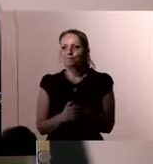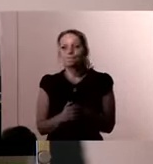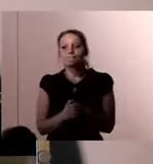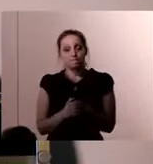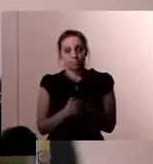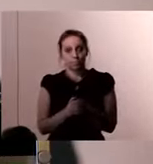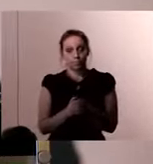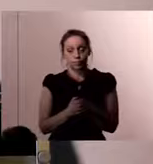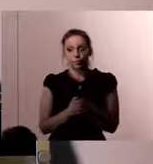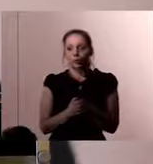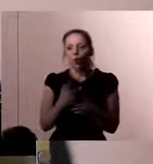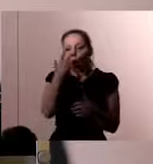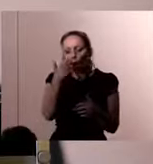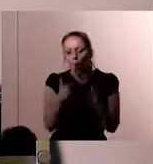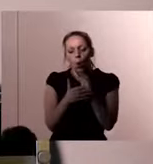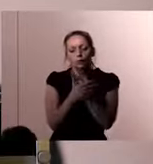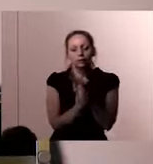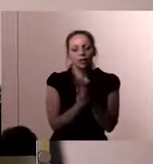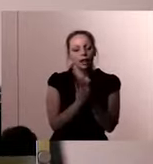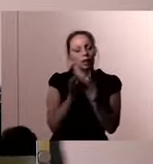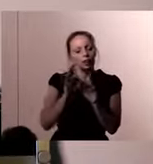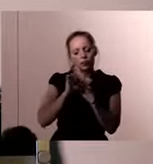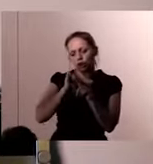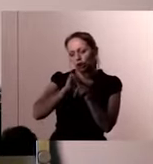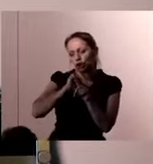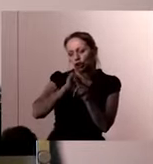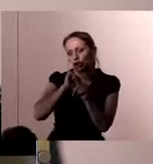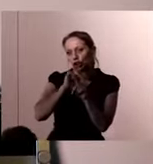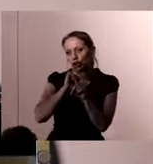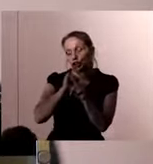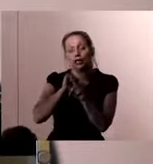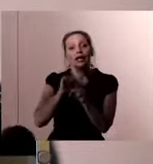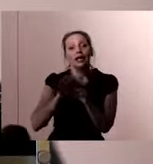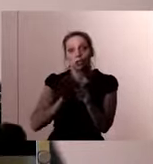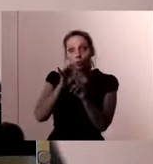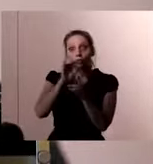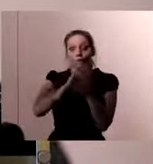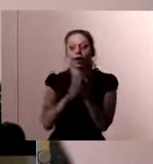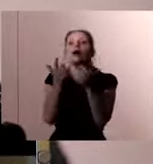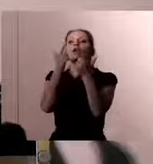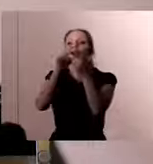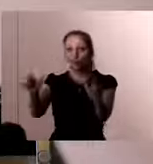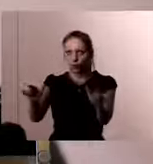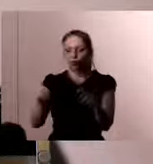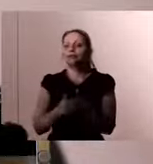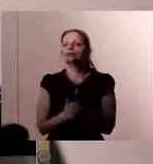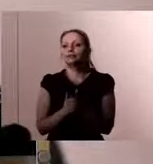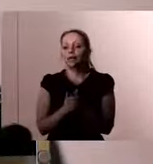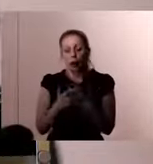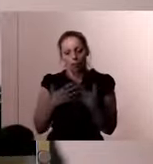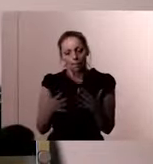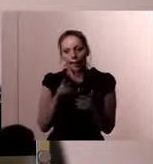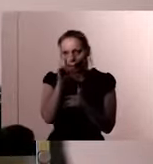We took this really ancient skill and we finessed it with the invention of language. And this was an accumulation of many abilities over